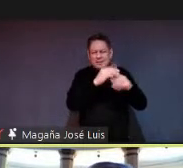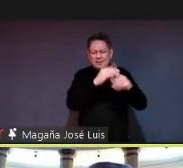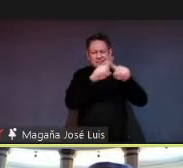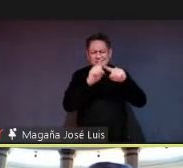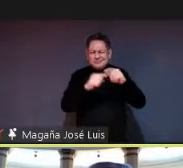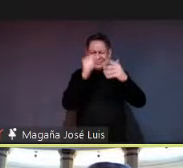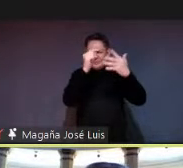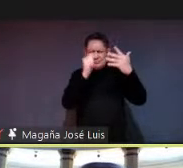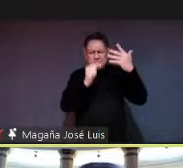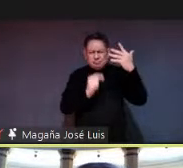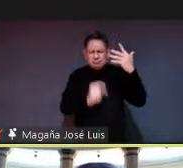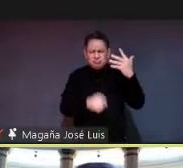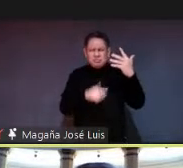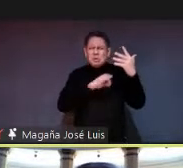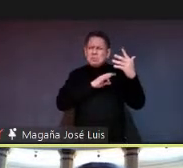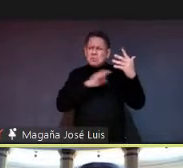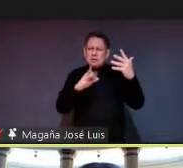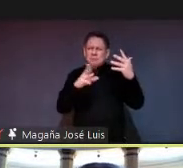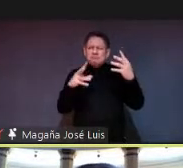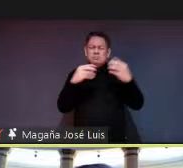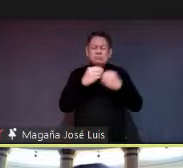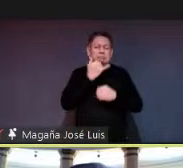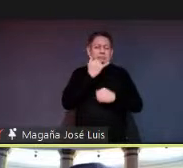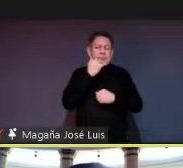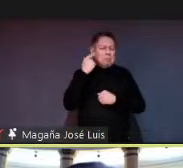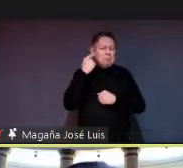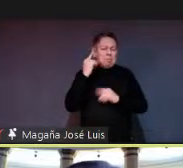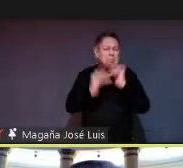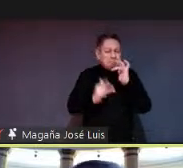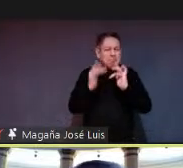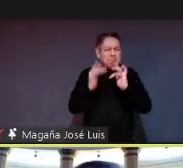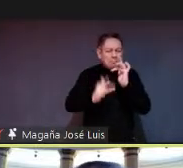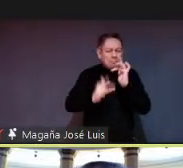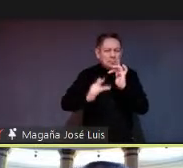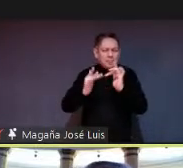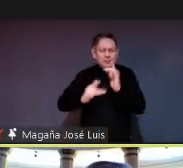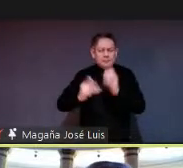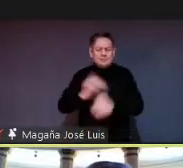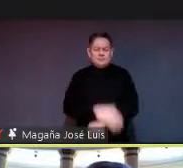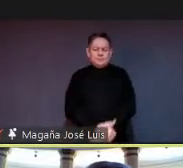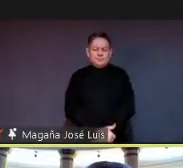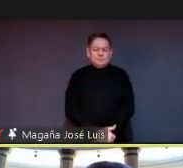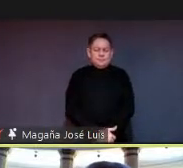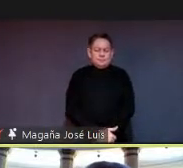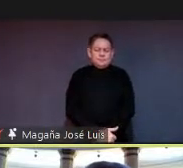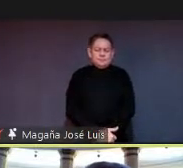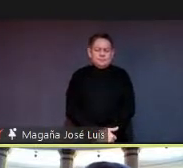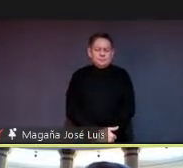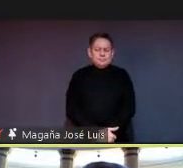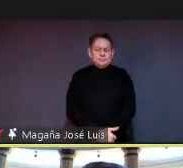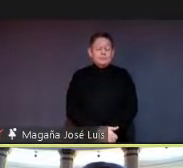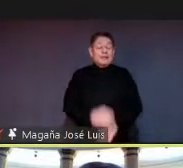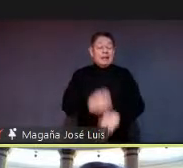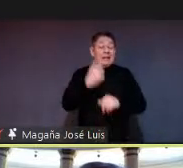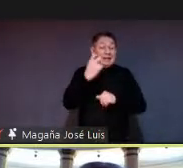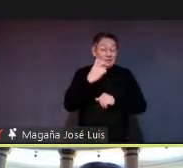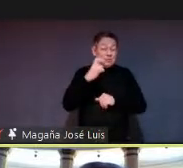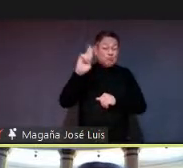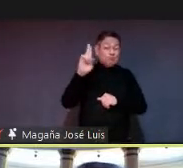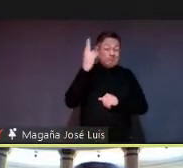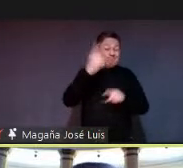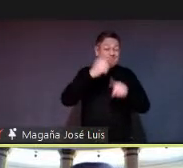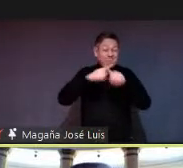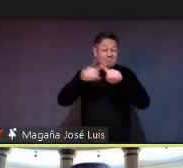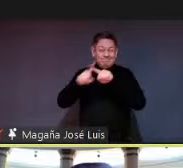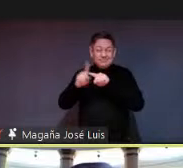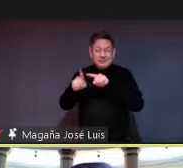clinical surgical training. All of this led to comprehensive training. These and